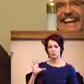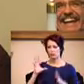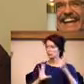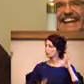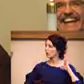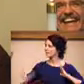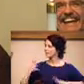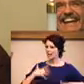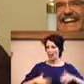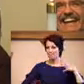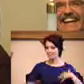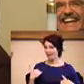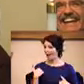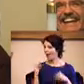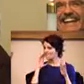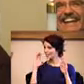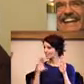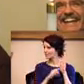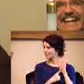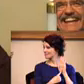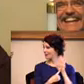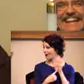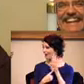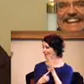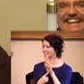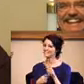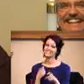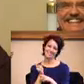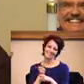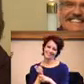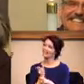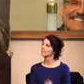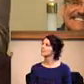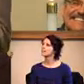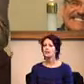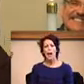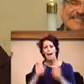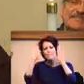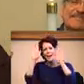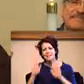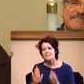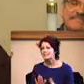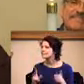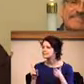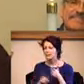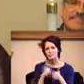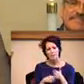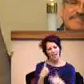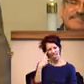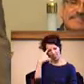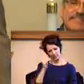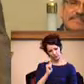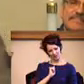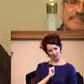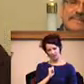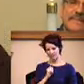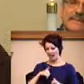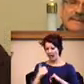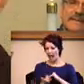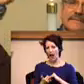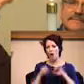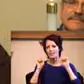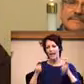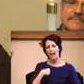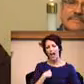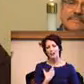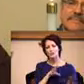have pictures incredible you know sometimes I think to myself how can we do all things new you